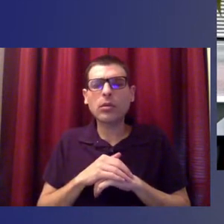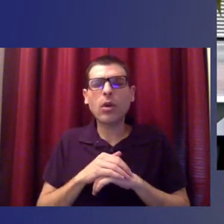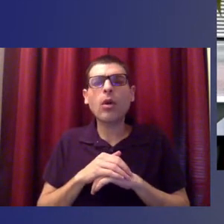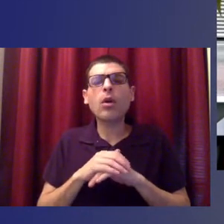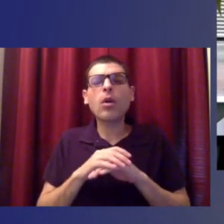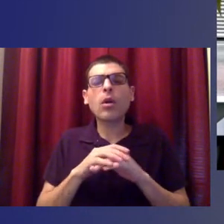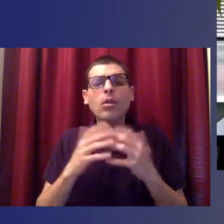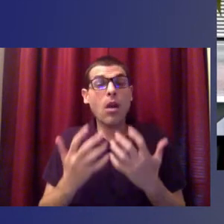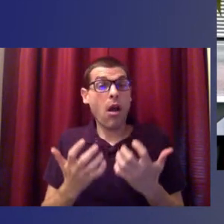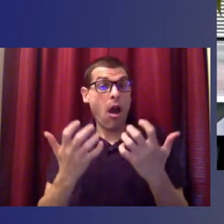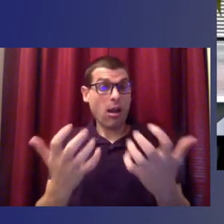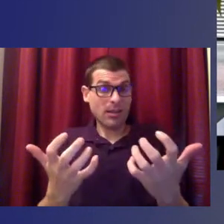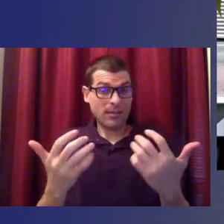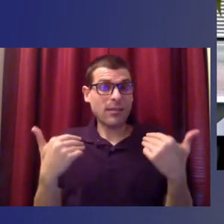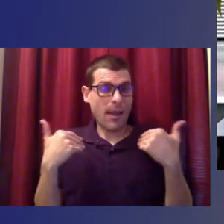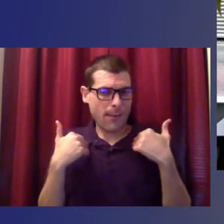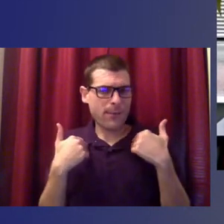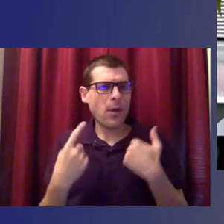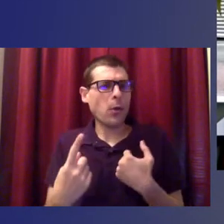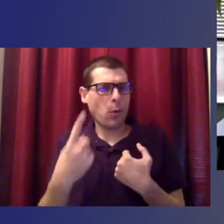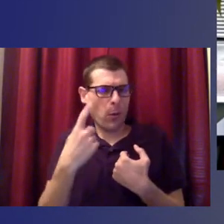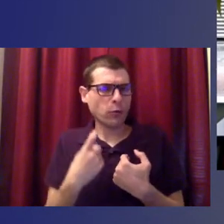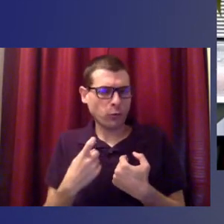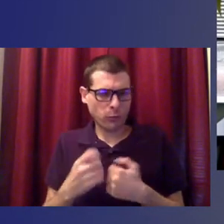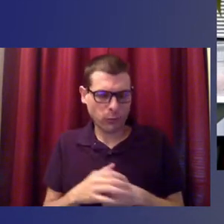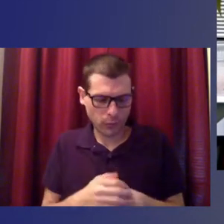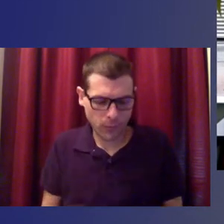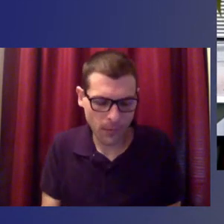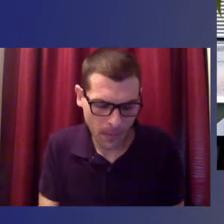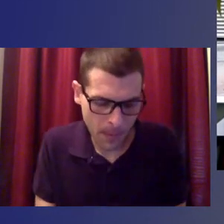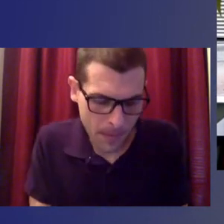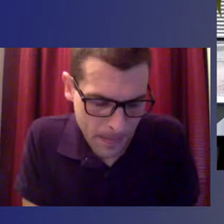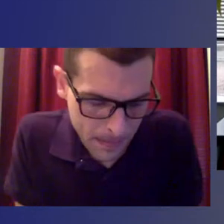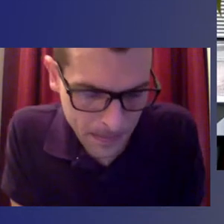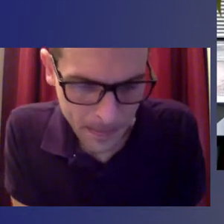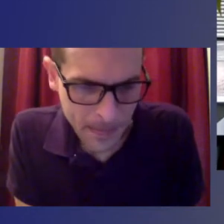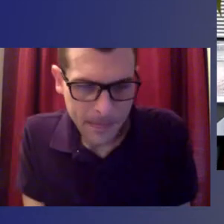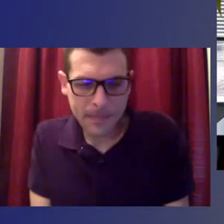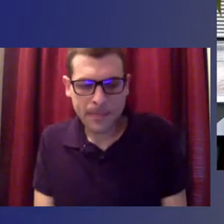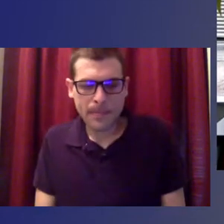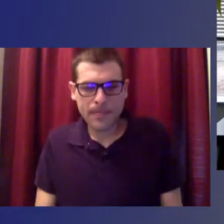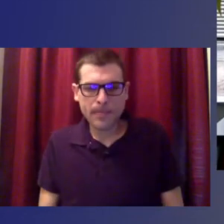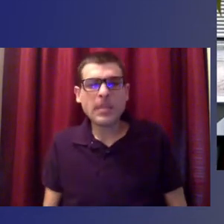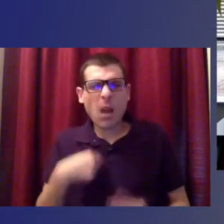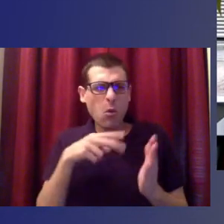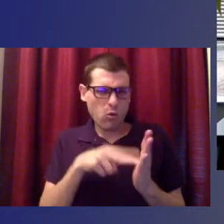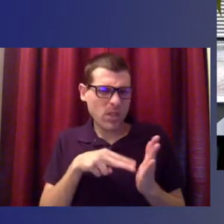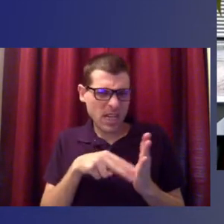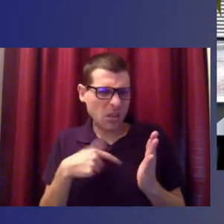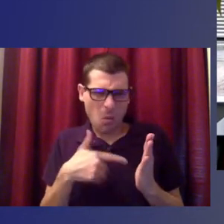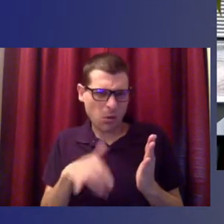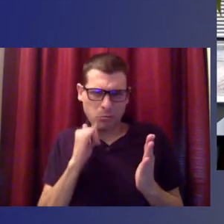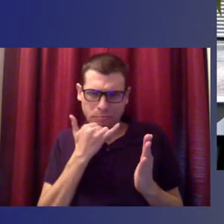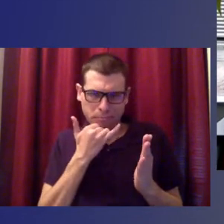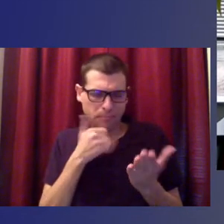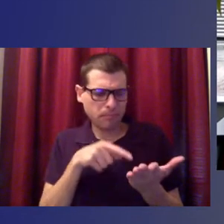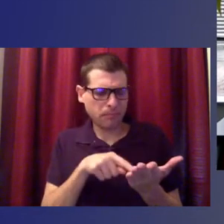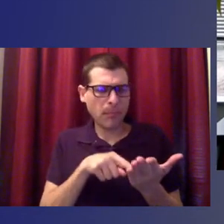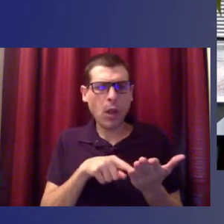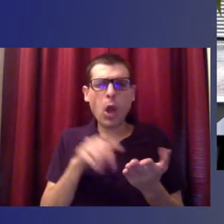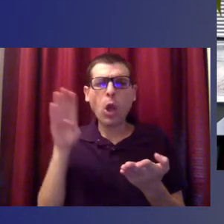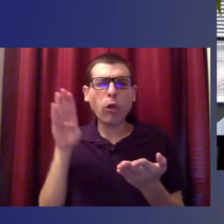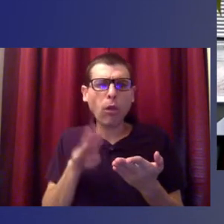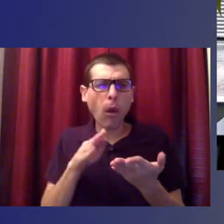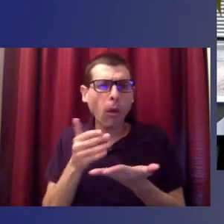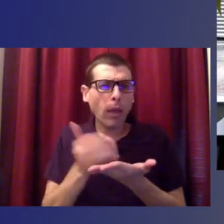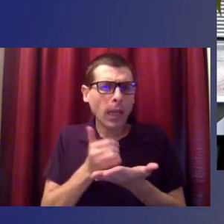the audience, and I'll read it because I don't want to screw it up. Our low income and multiracial neighborhoods